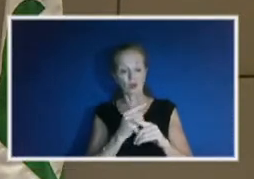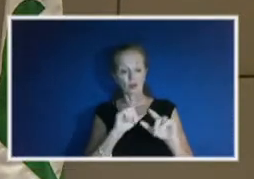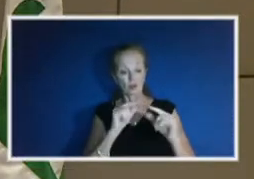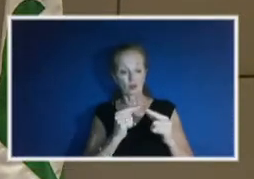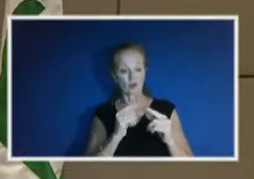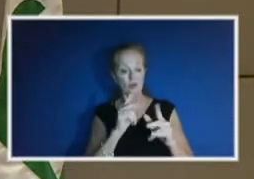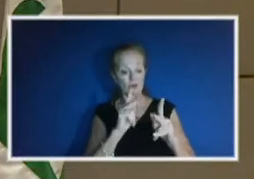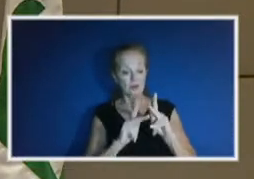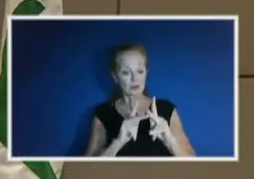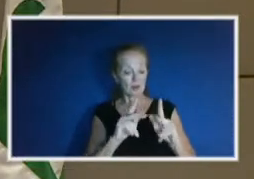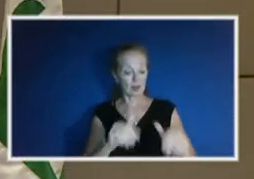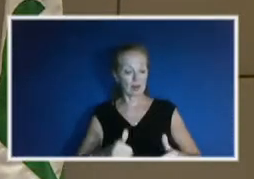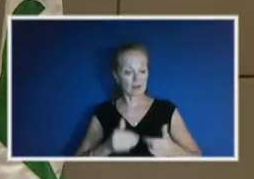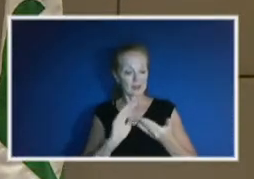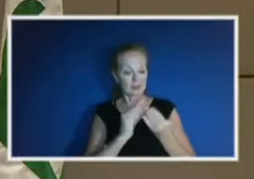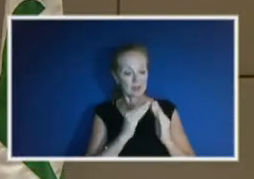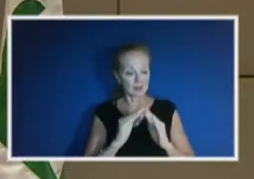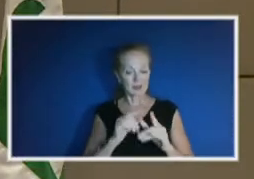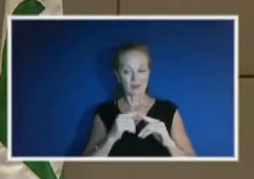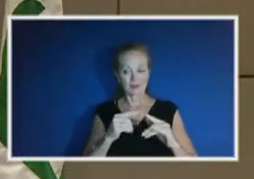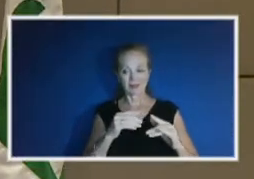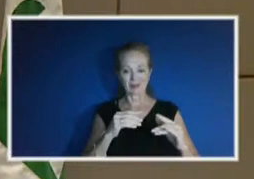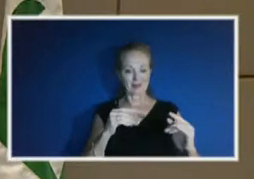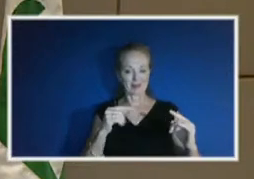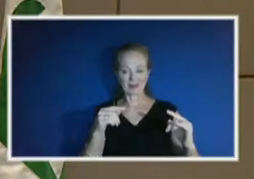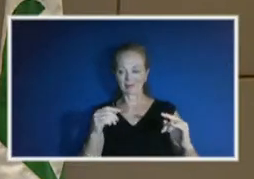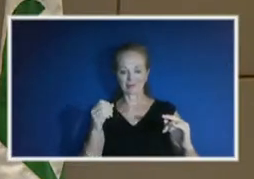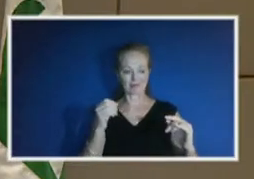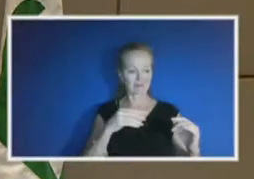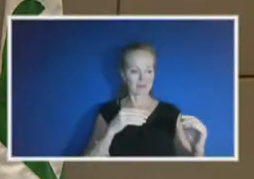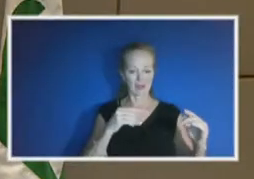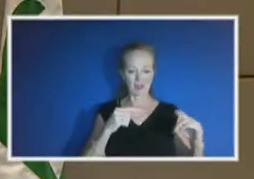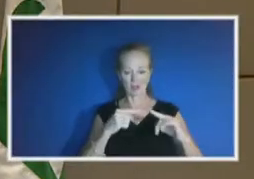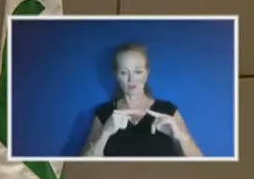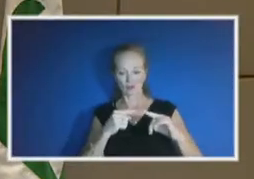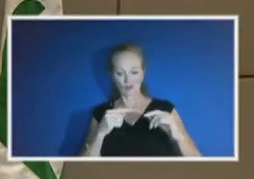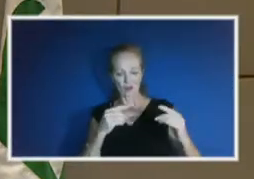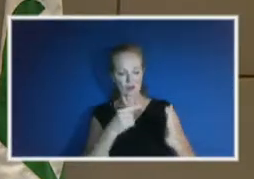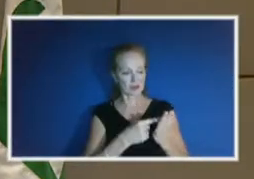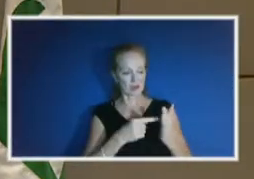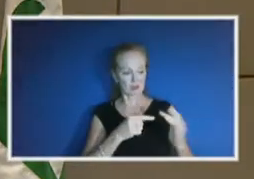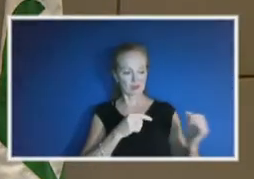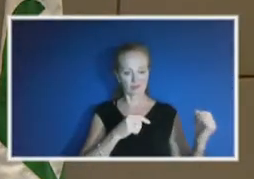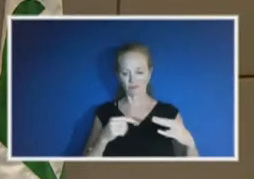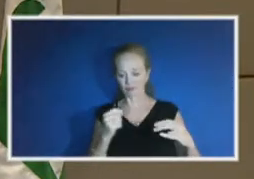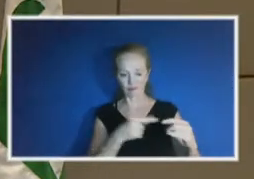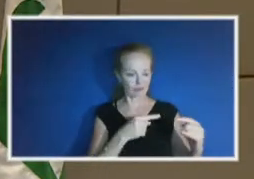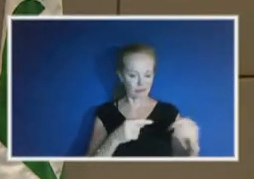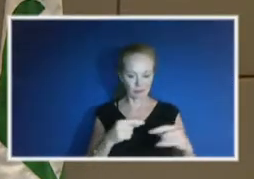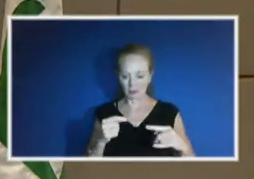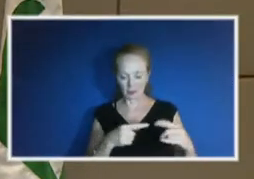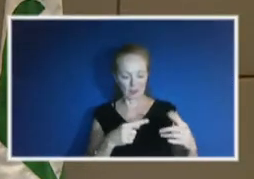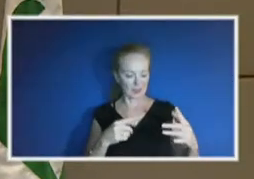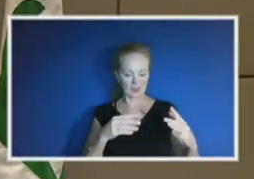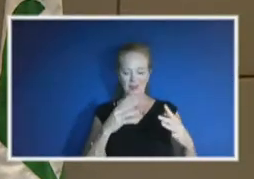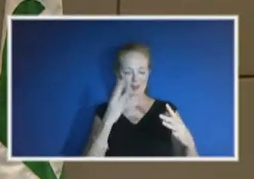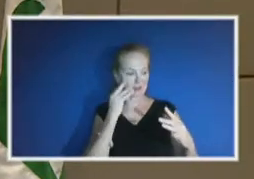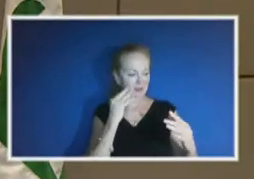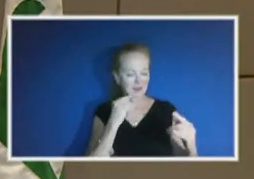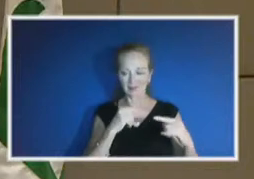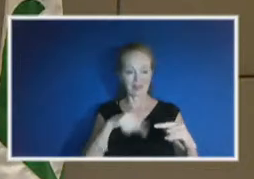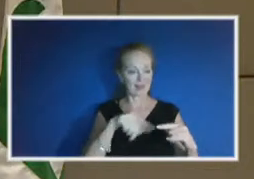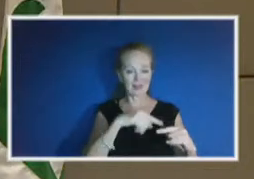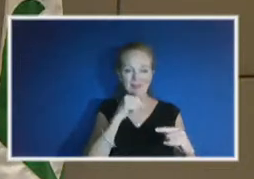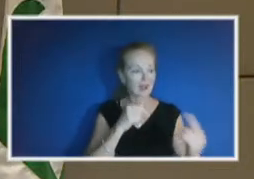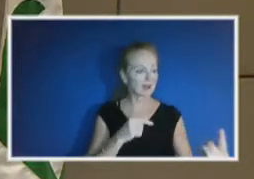of exchange, the crossfire between us and the staff. And that has been their experience. They don't come and speak to